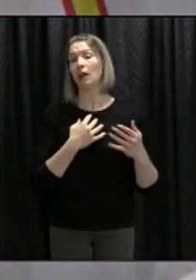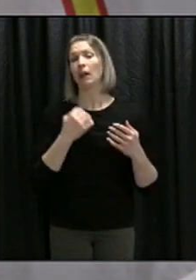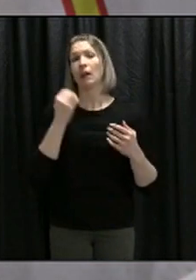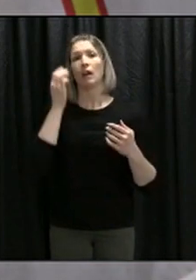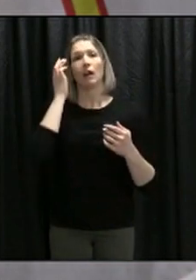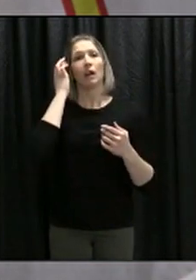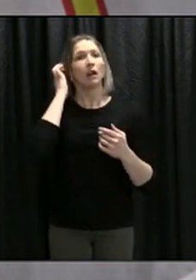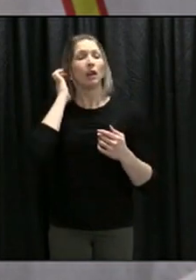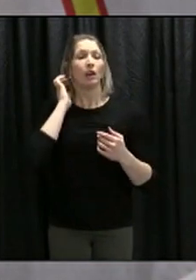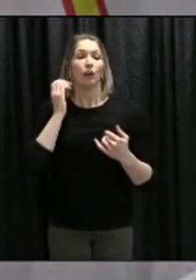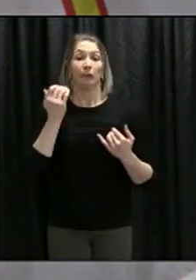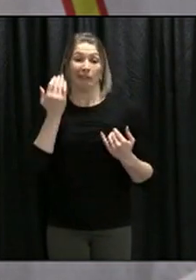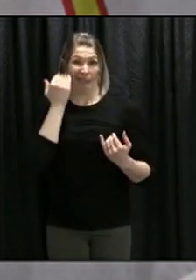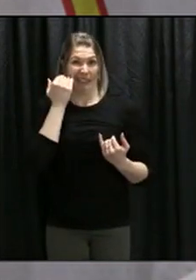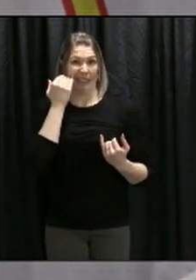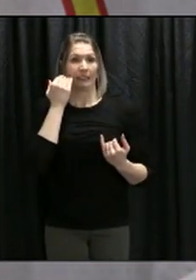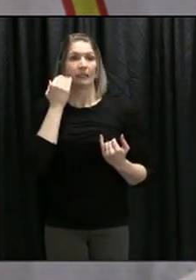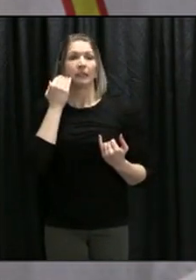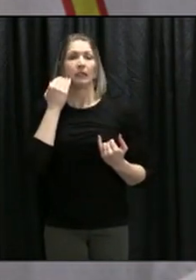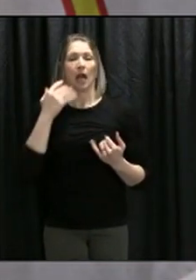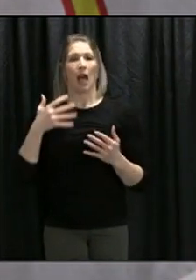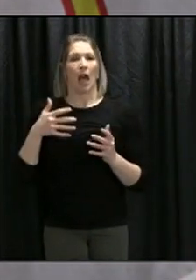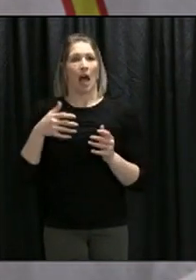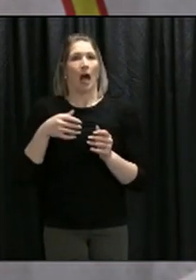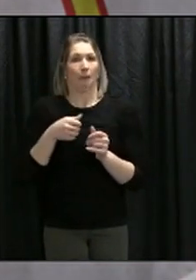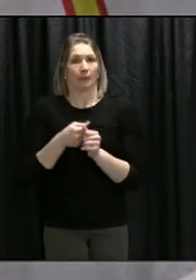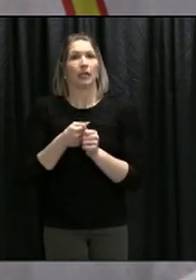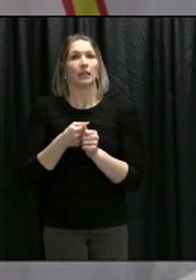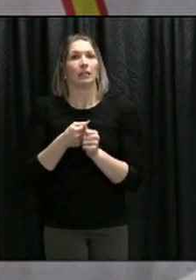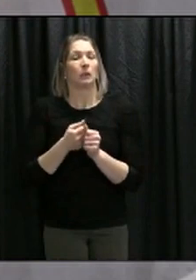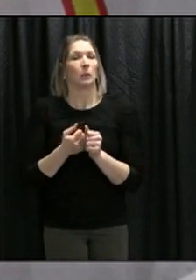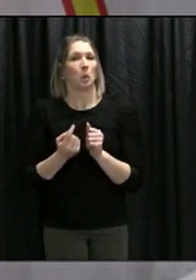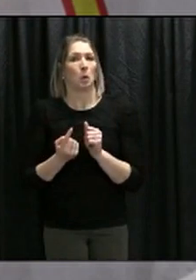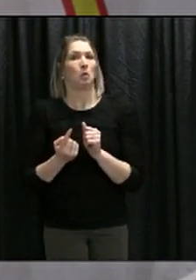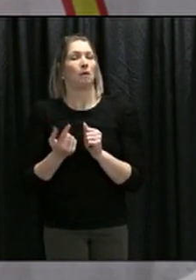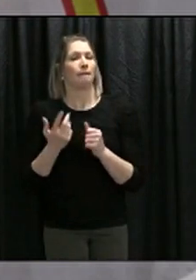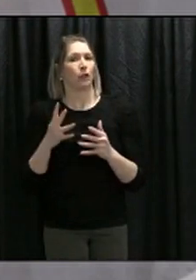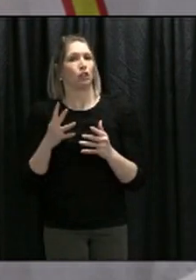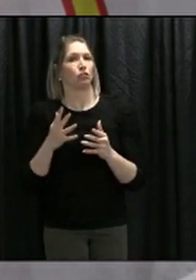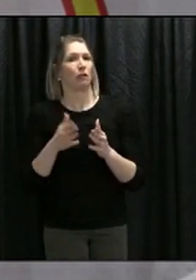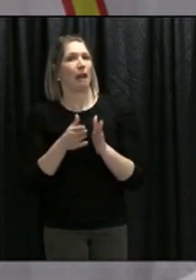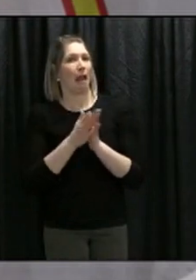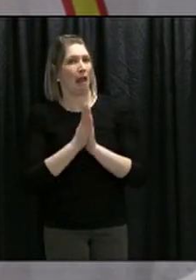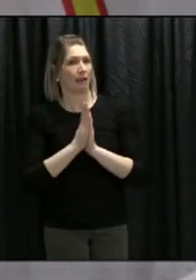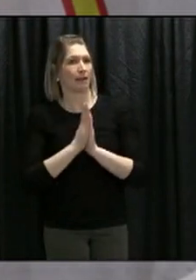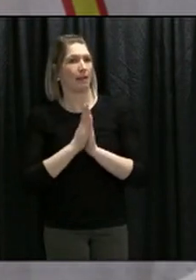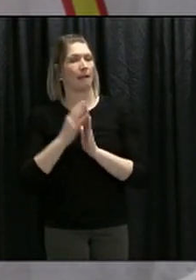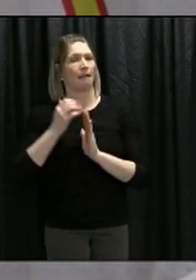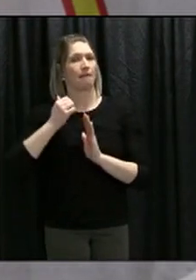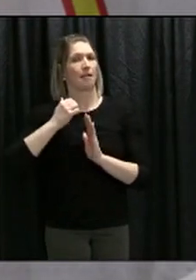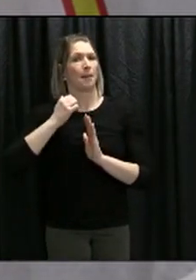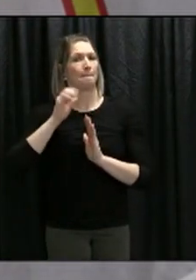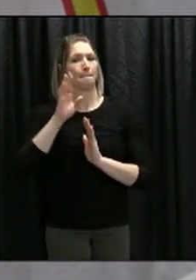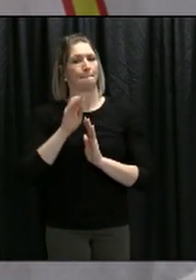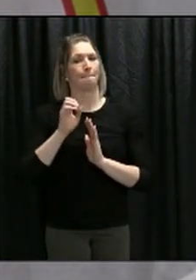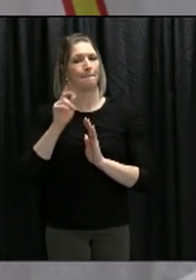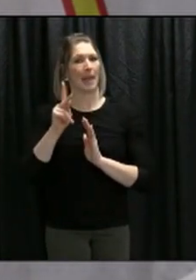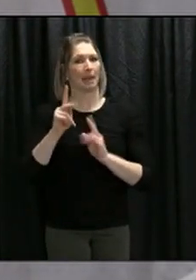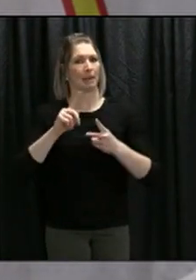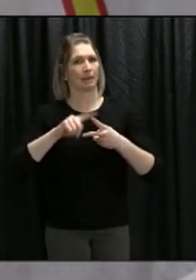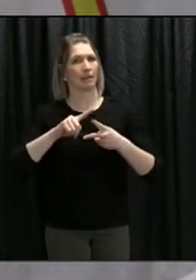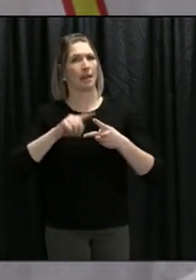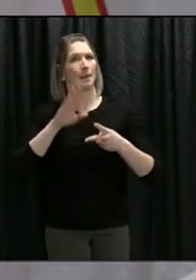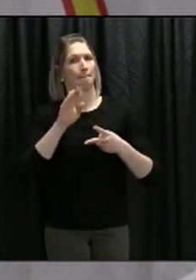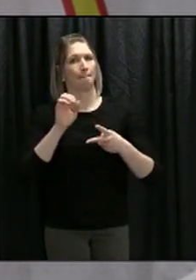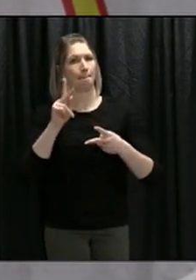two initiatives that we've taken, one that we've taken advantage of, and that was with the Bank of Canada, promissory notes and treasury